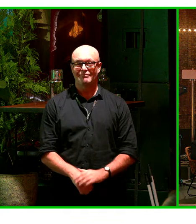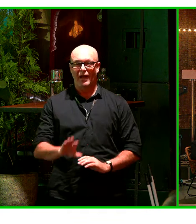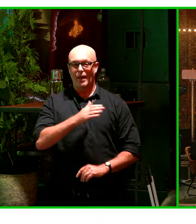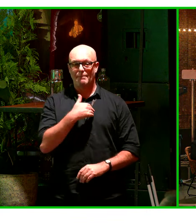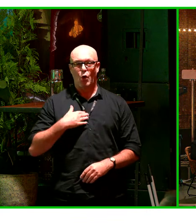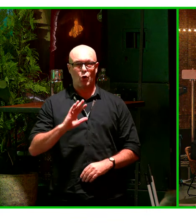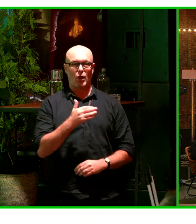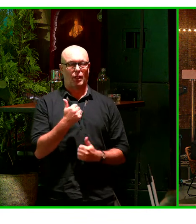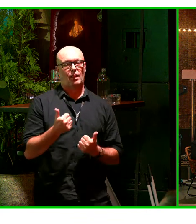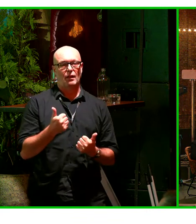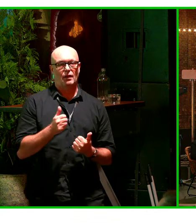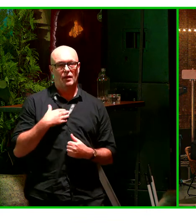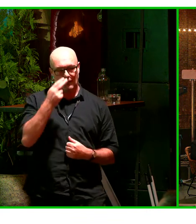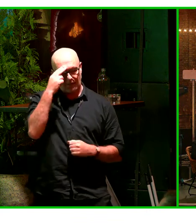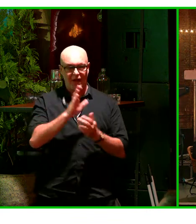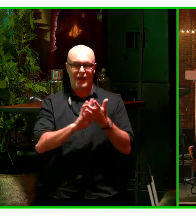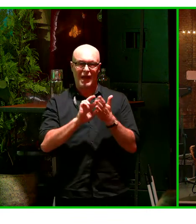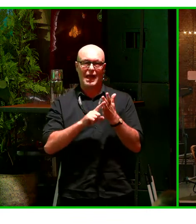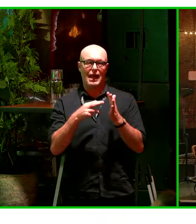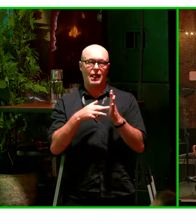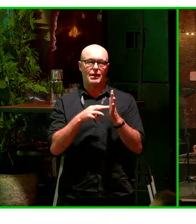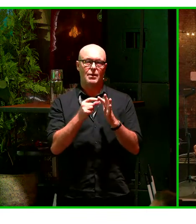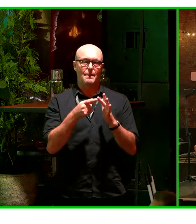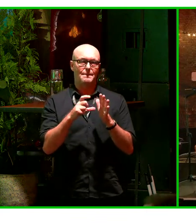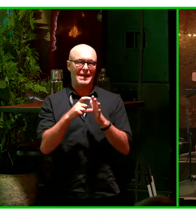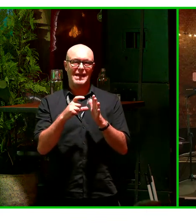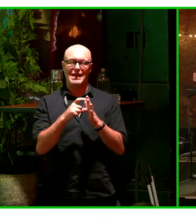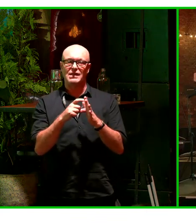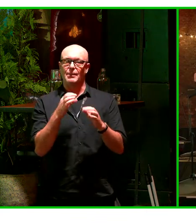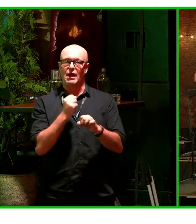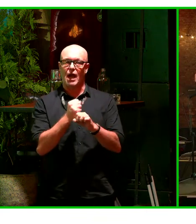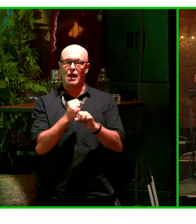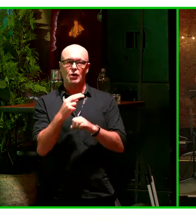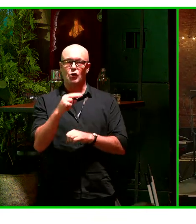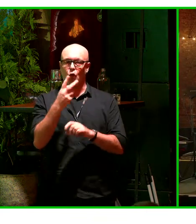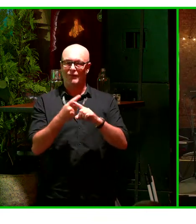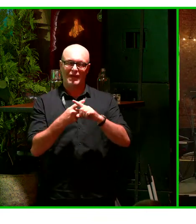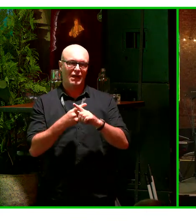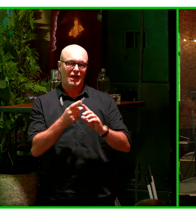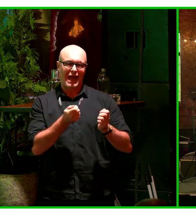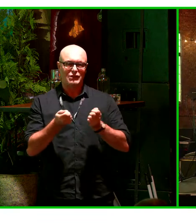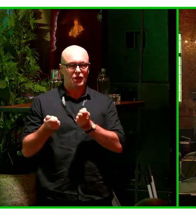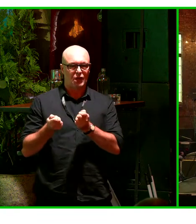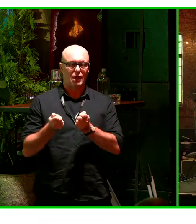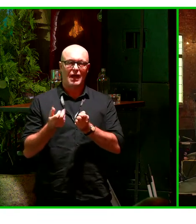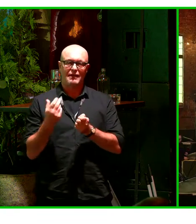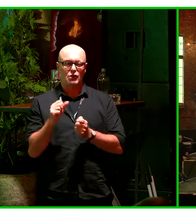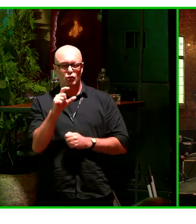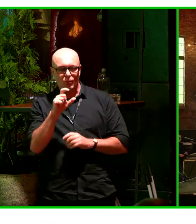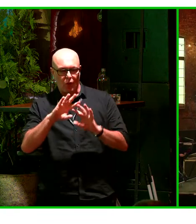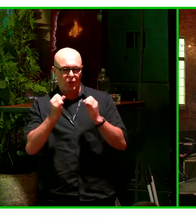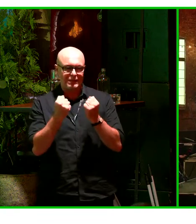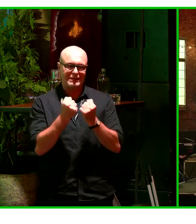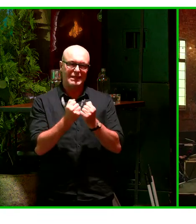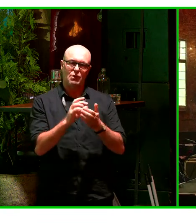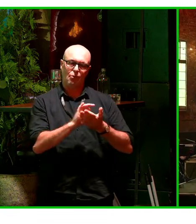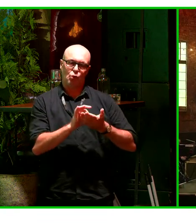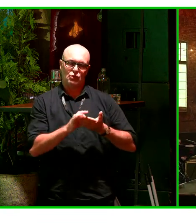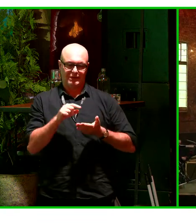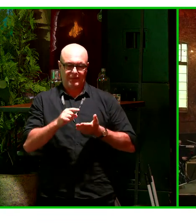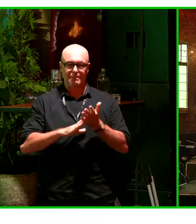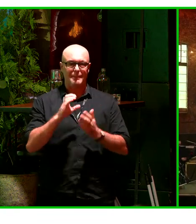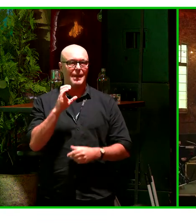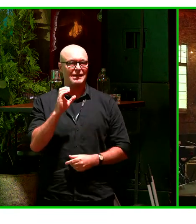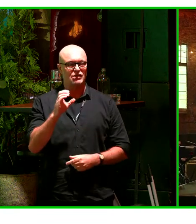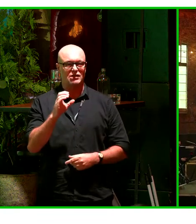Good morning, everybody. My name's Helen Pidd. I'm the Guardian's North of England editor. I lead a small team of reporters here in Manchester, the